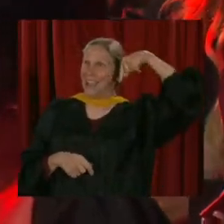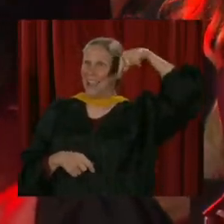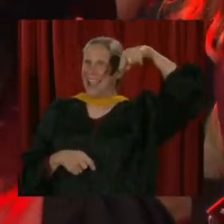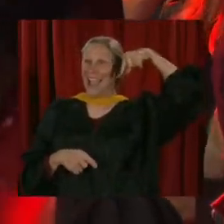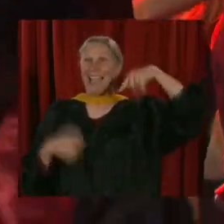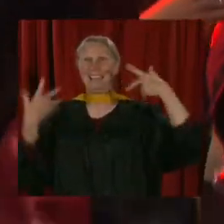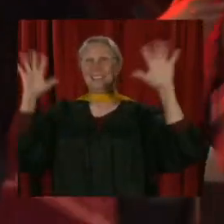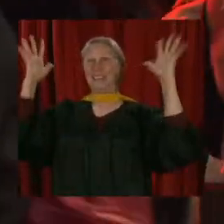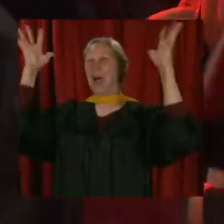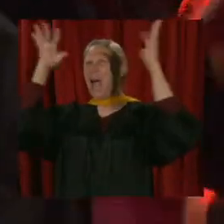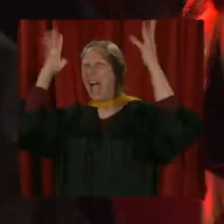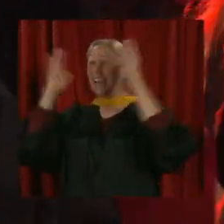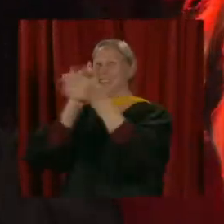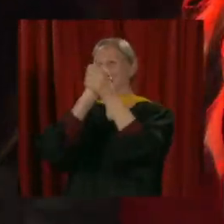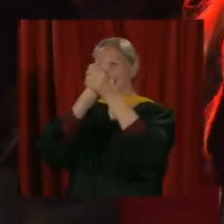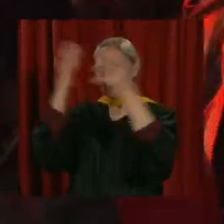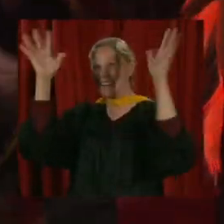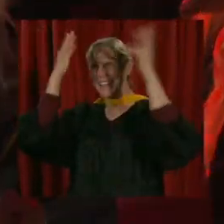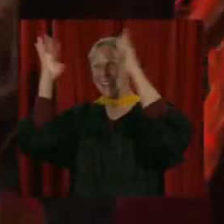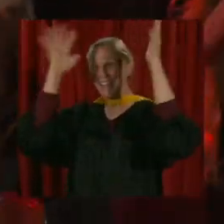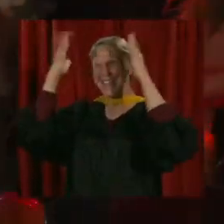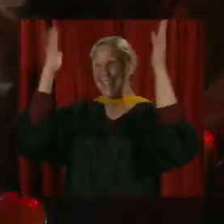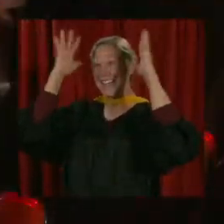You did it.